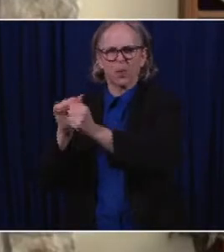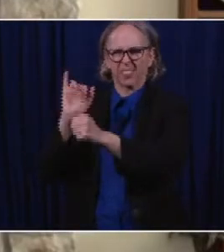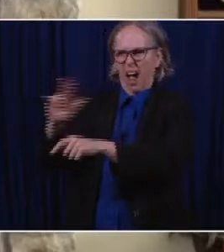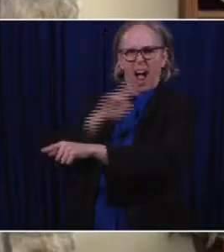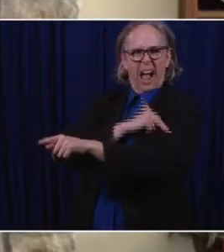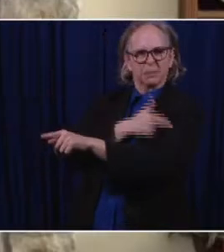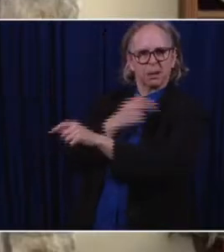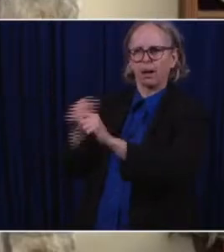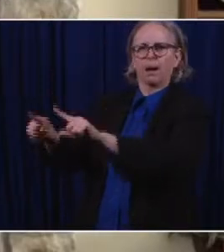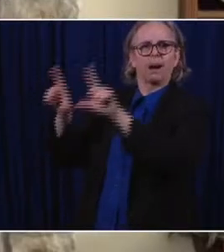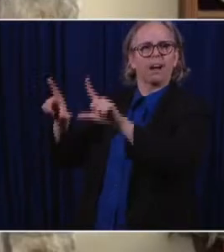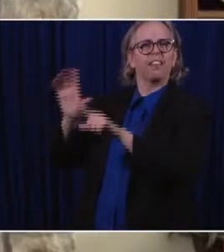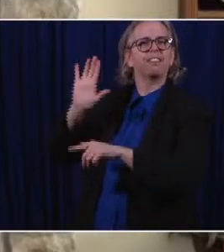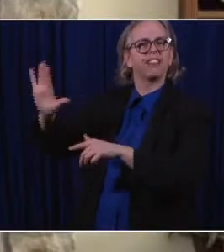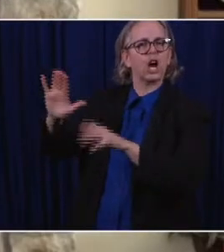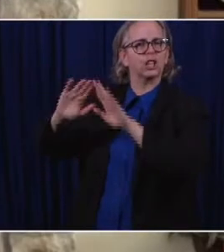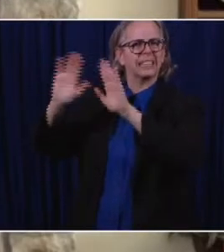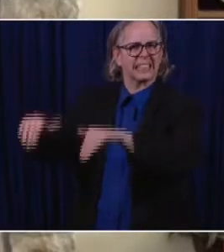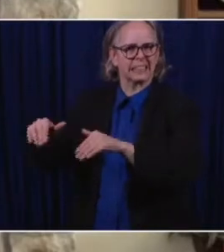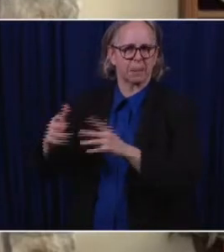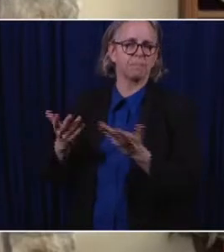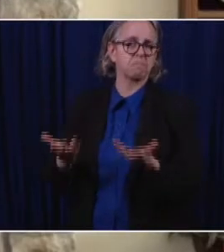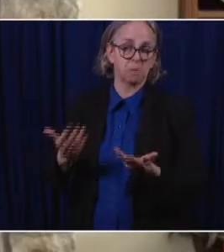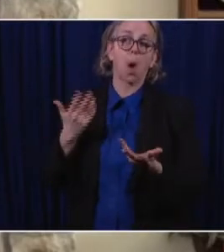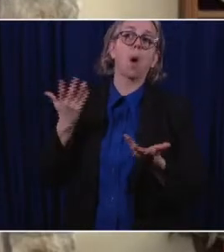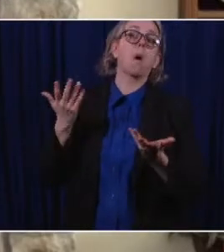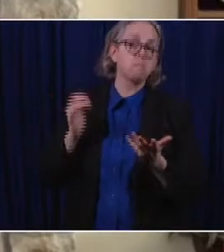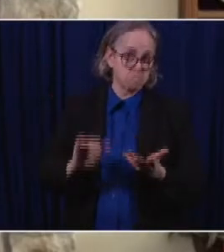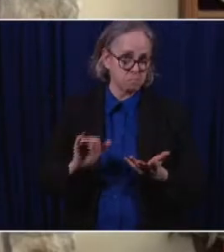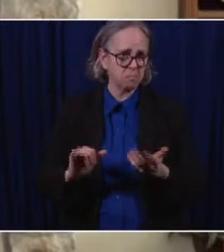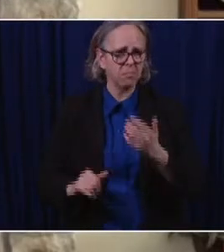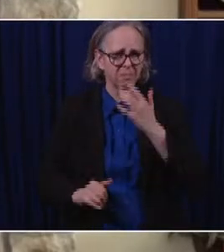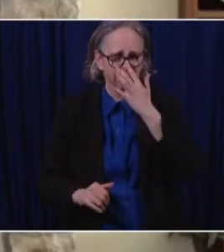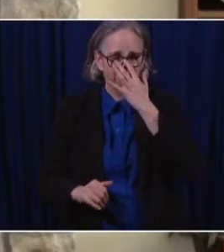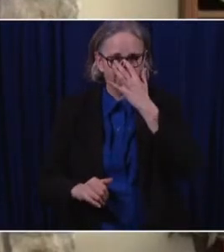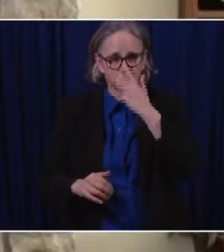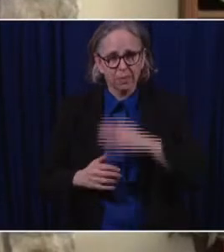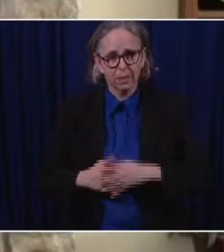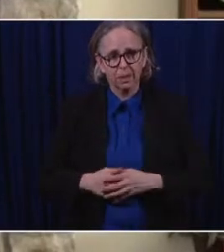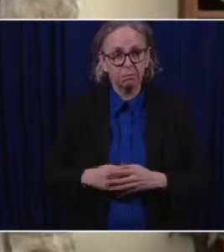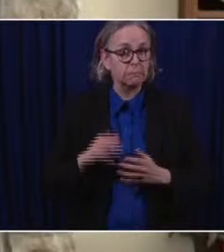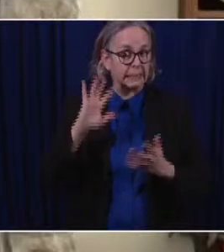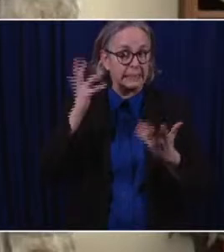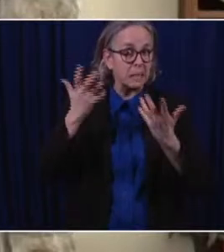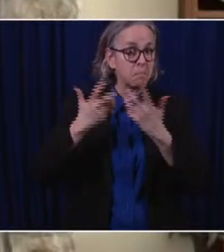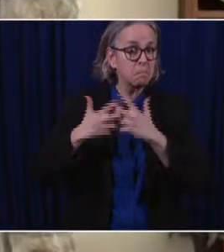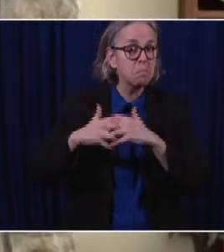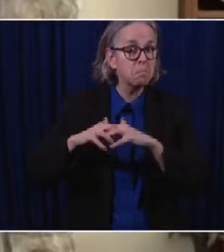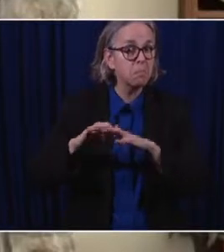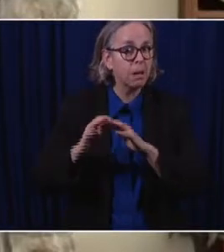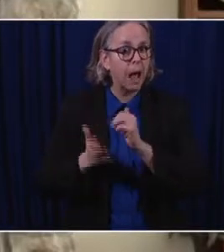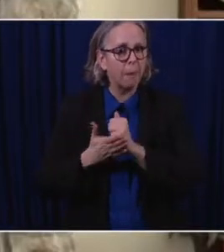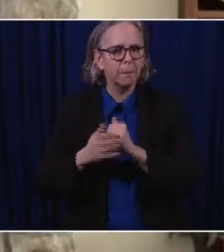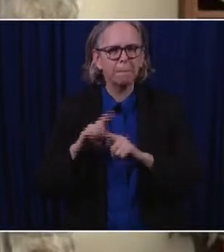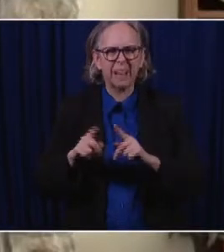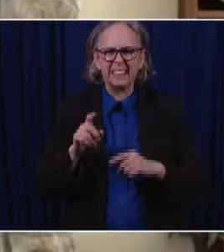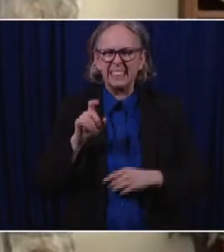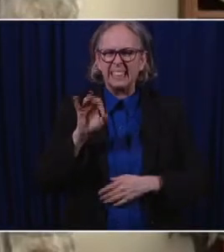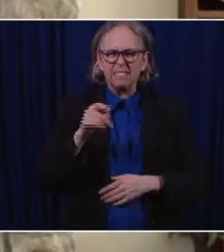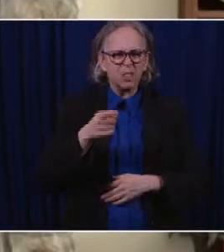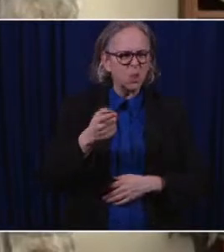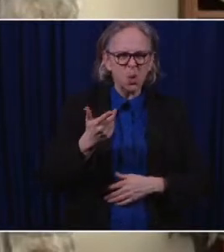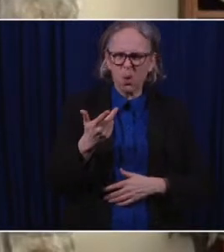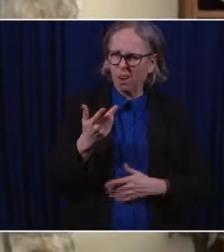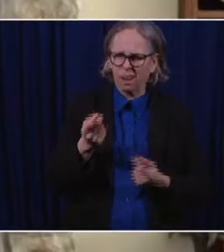that challenge. Now, it does not alleviate the challenge for someone who does not know how to navigate the internet, does not